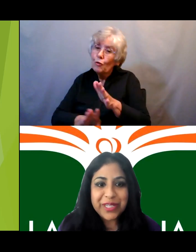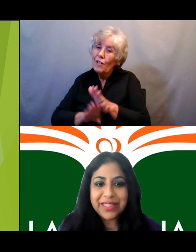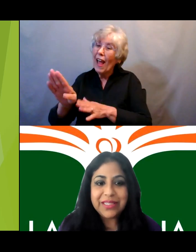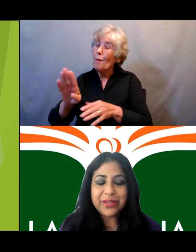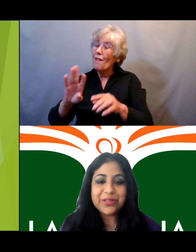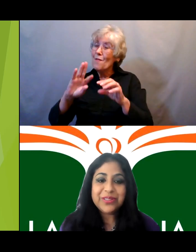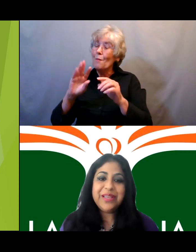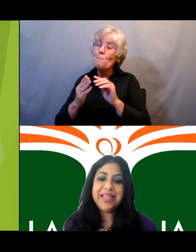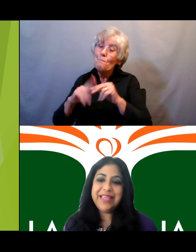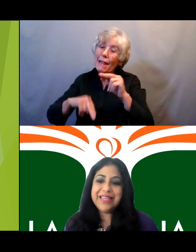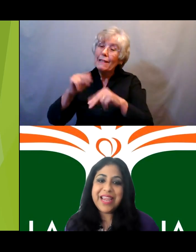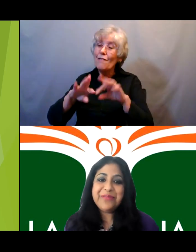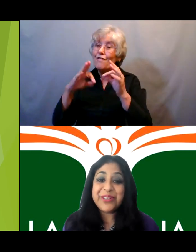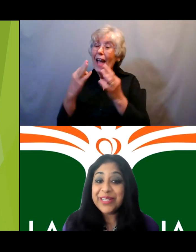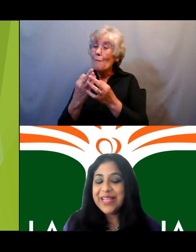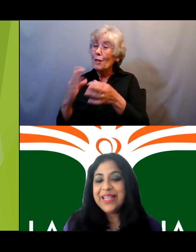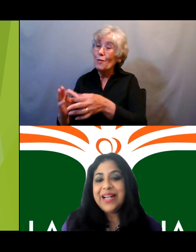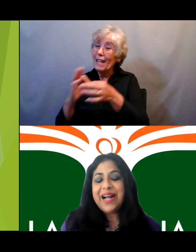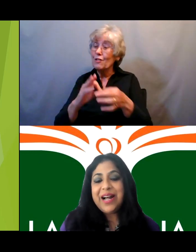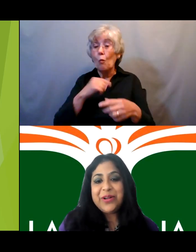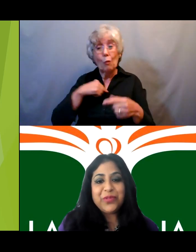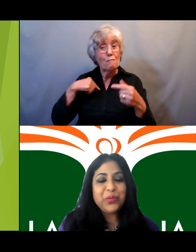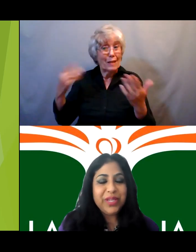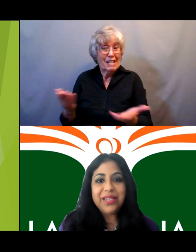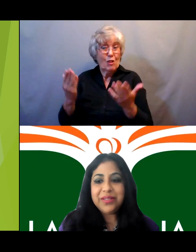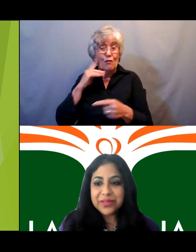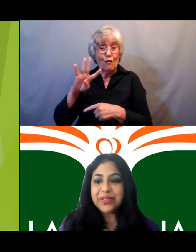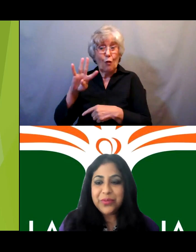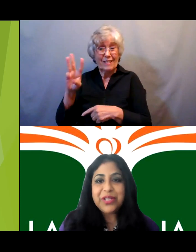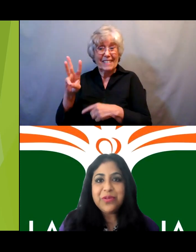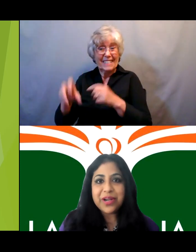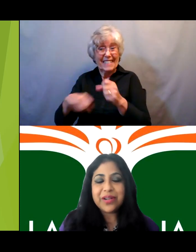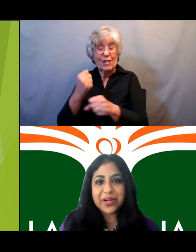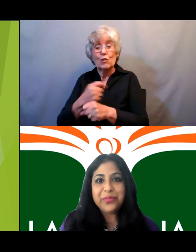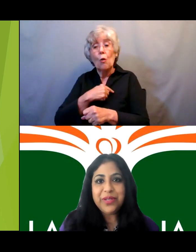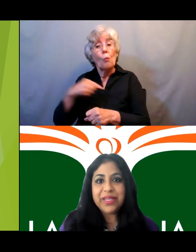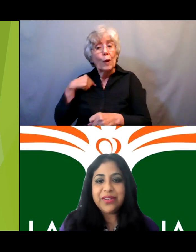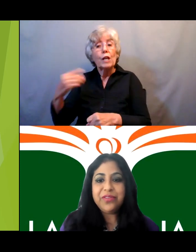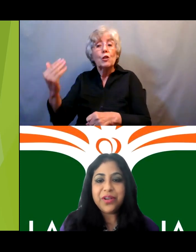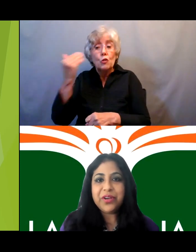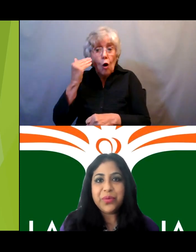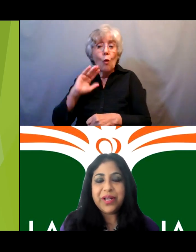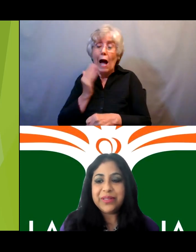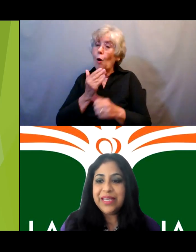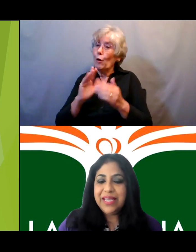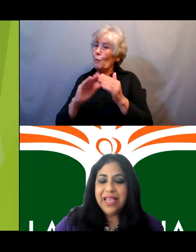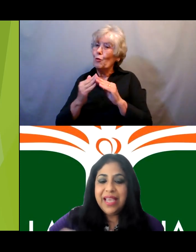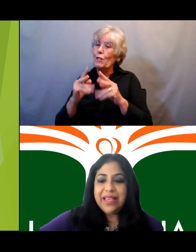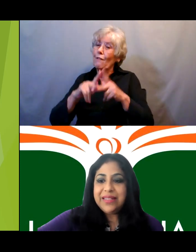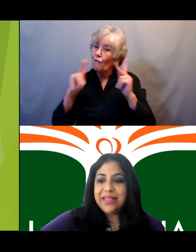for 46 years in Hayward, we know our community very, very